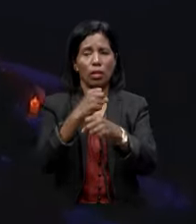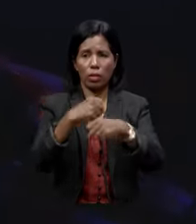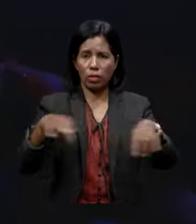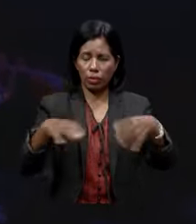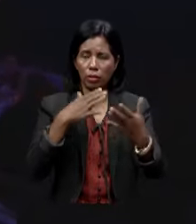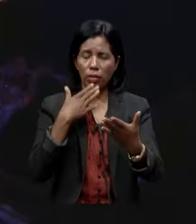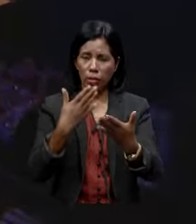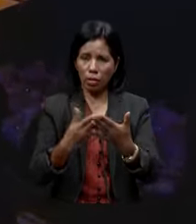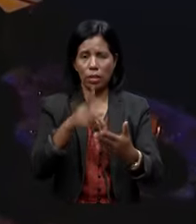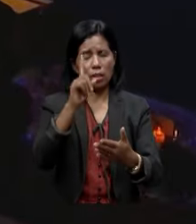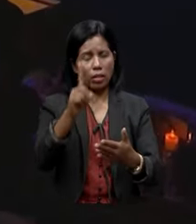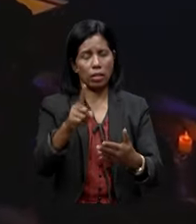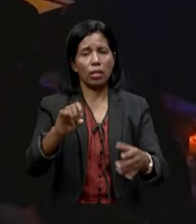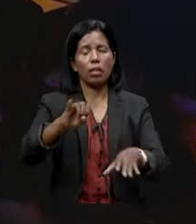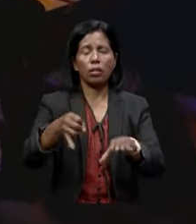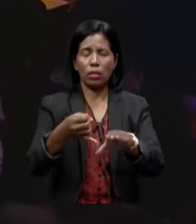ekonom